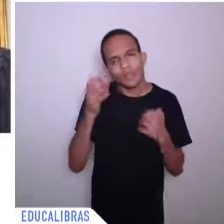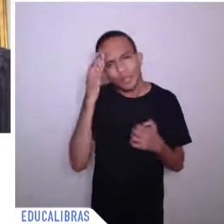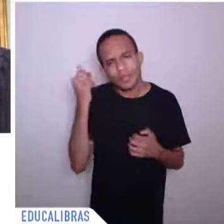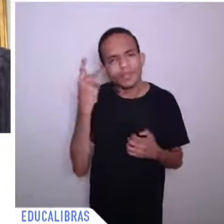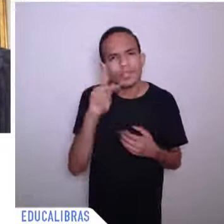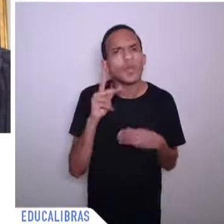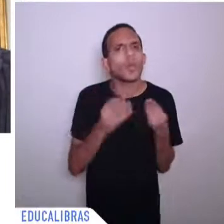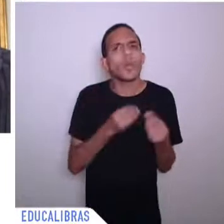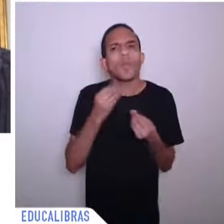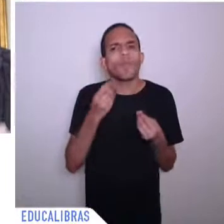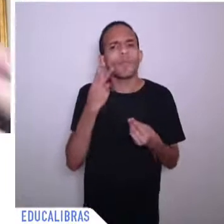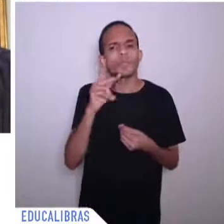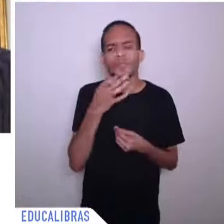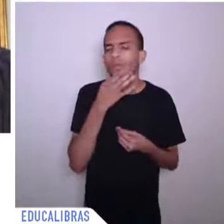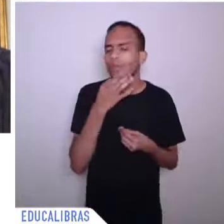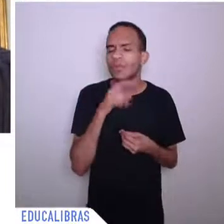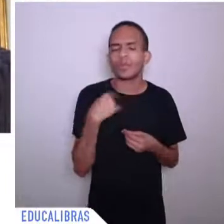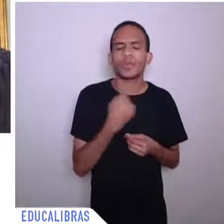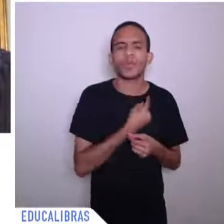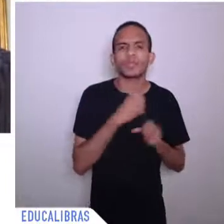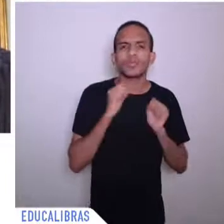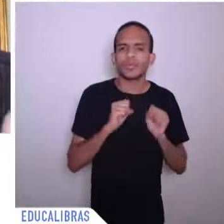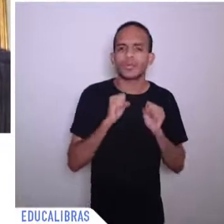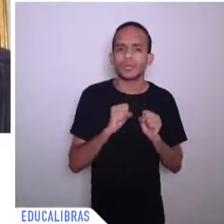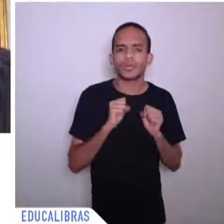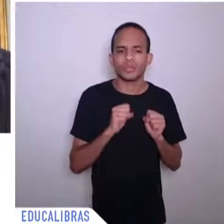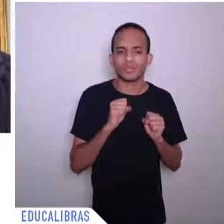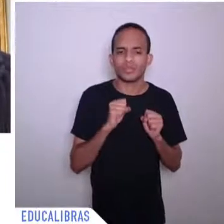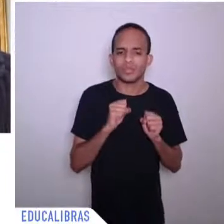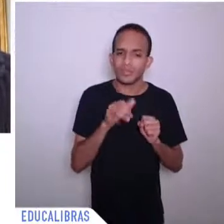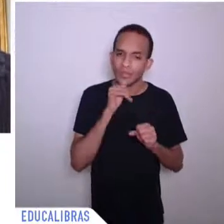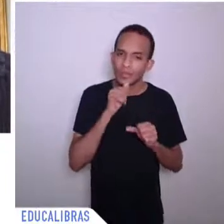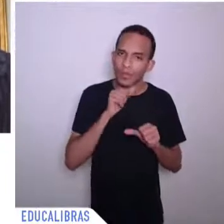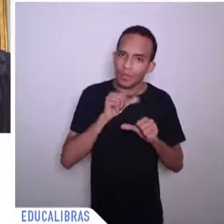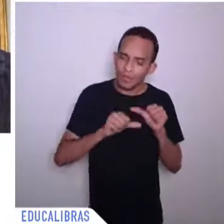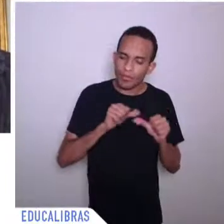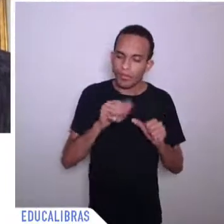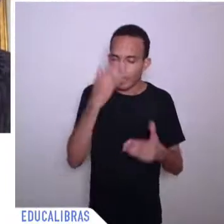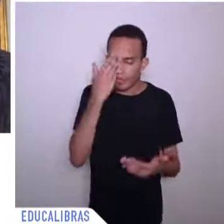world to reestablish this relationship. How do you think we can